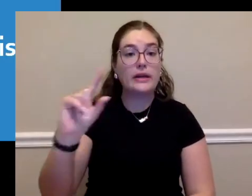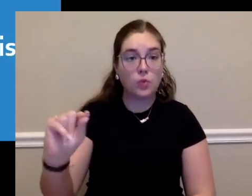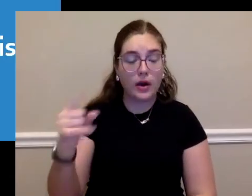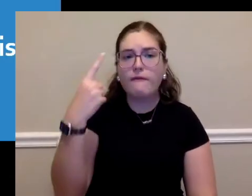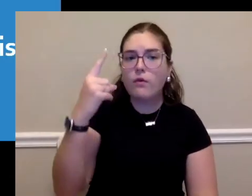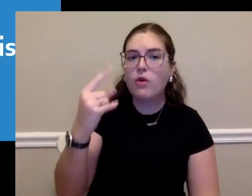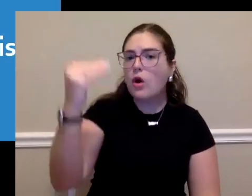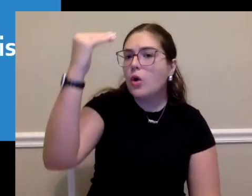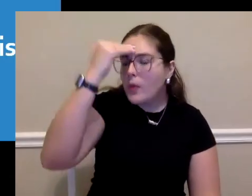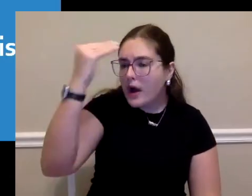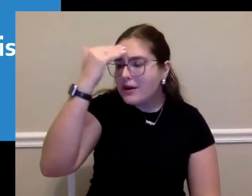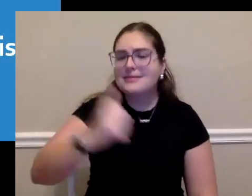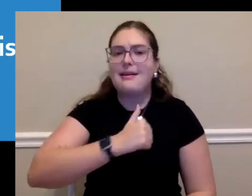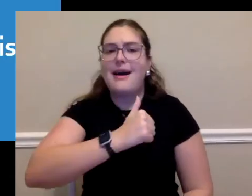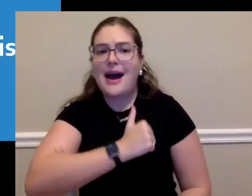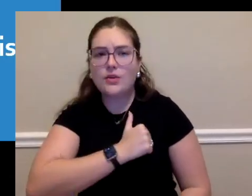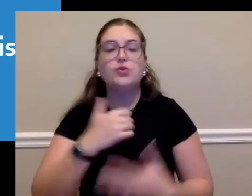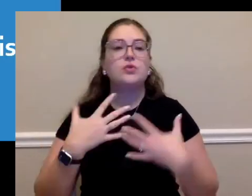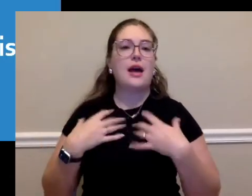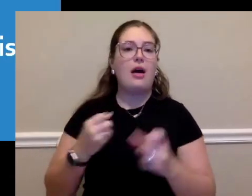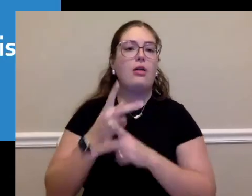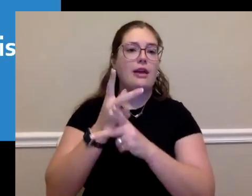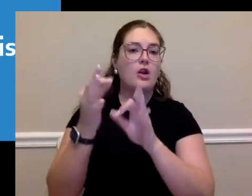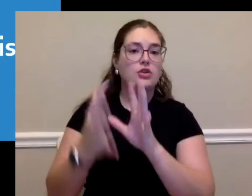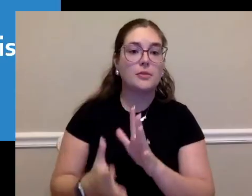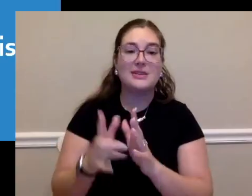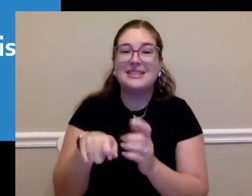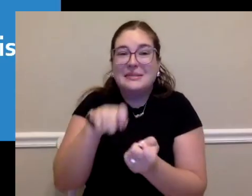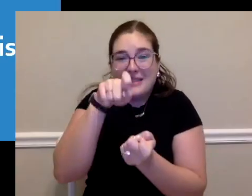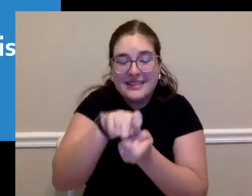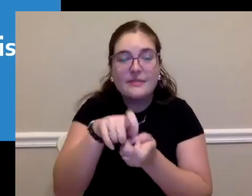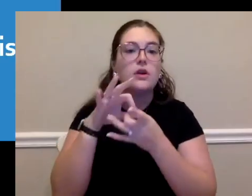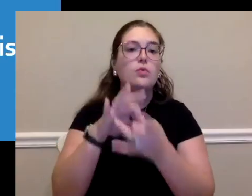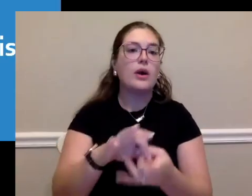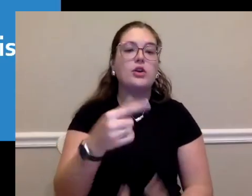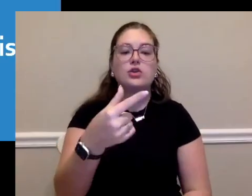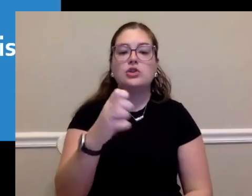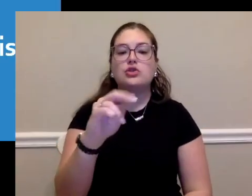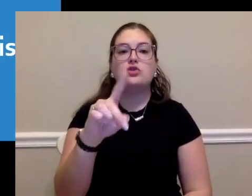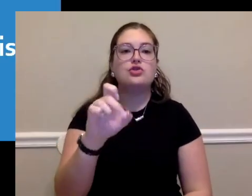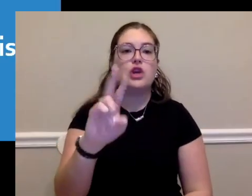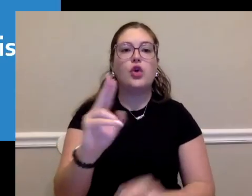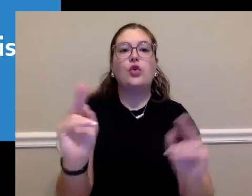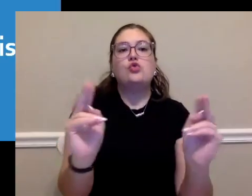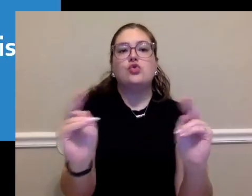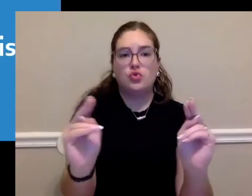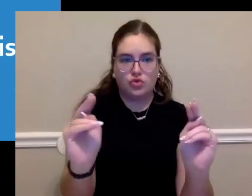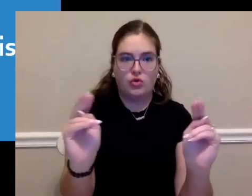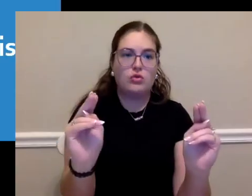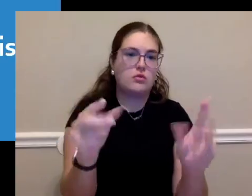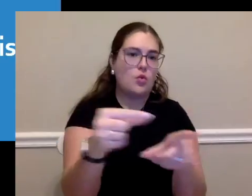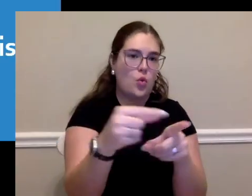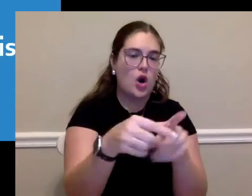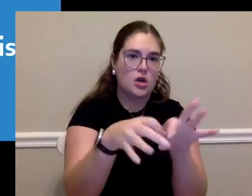and attitudes of healthcare interpreters when dealing with gender neutral terms in English, because interpreters